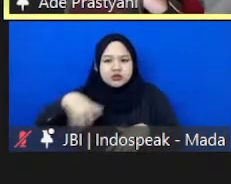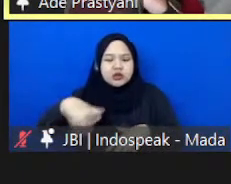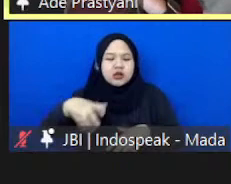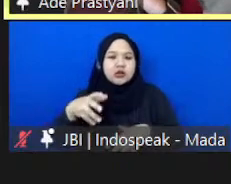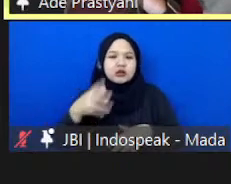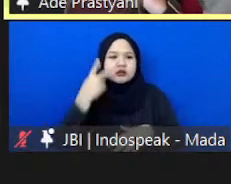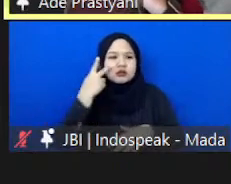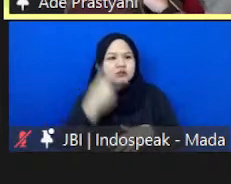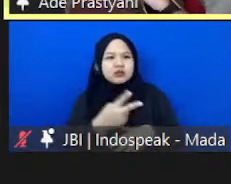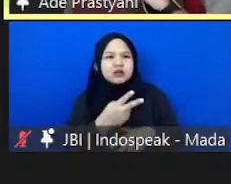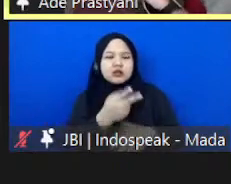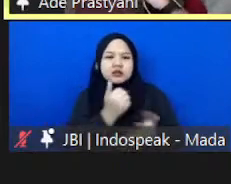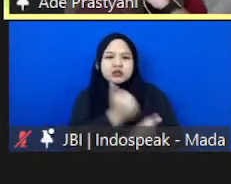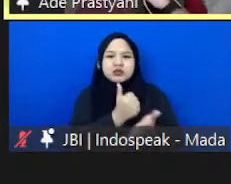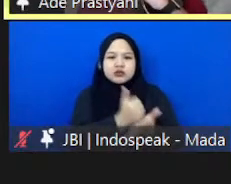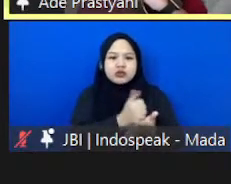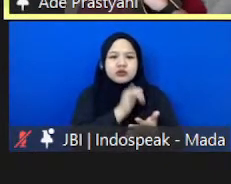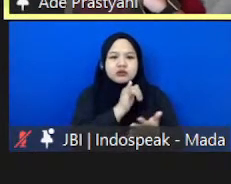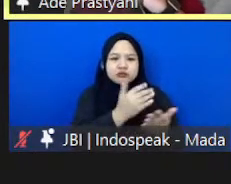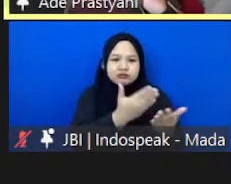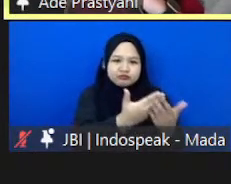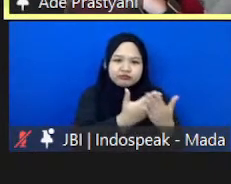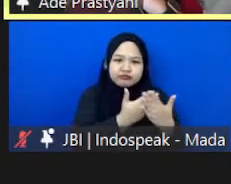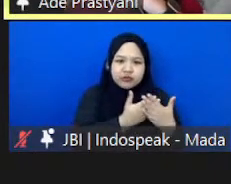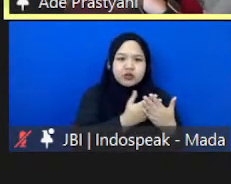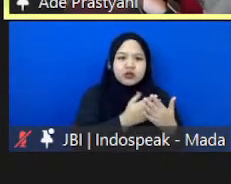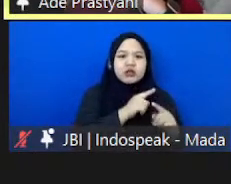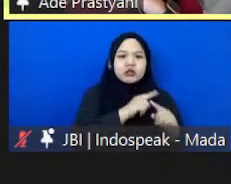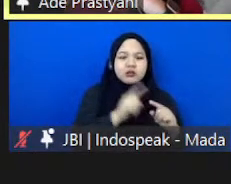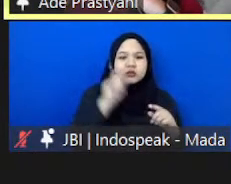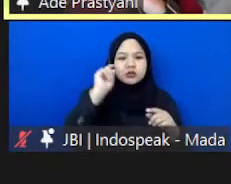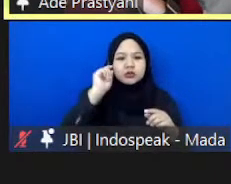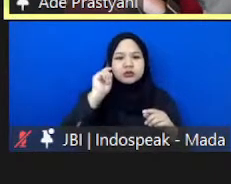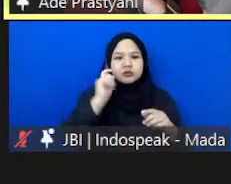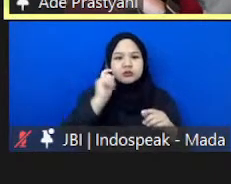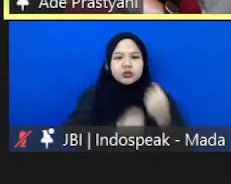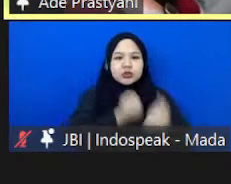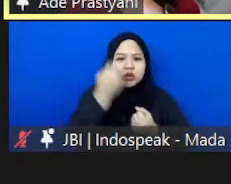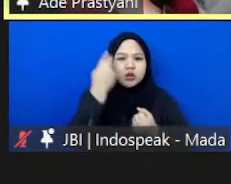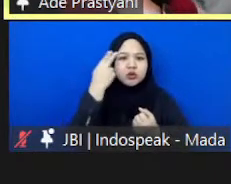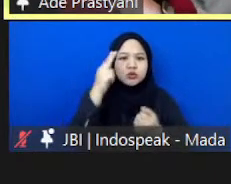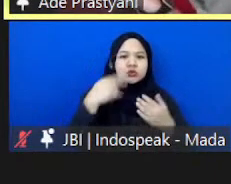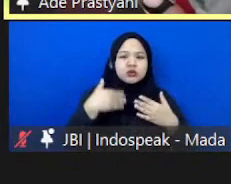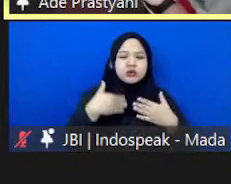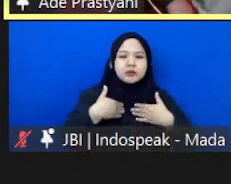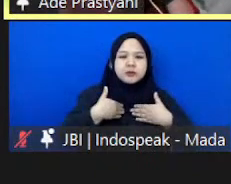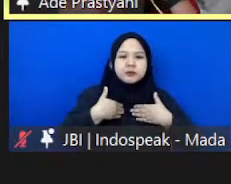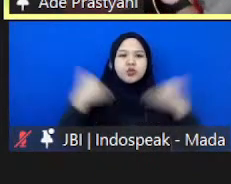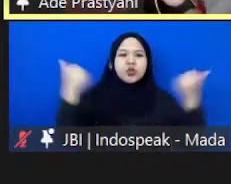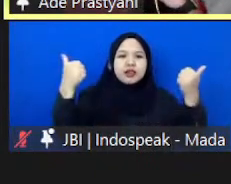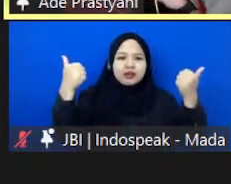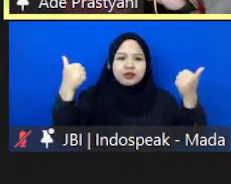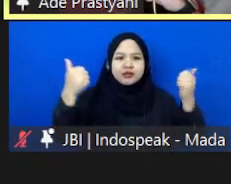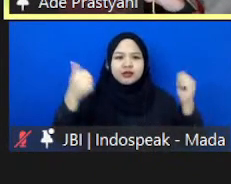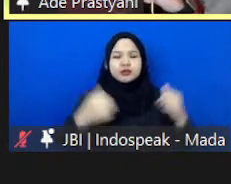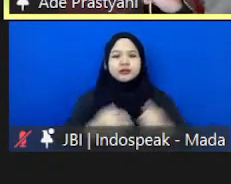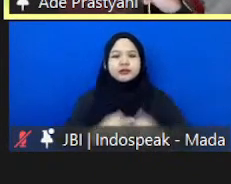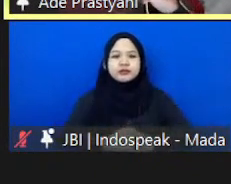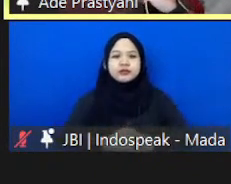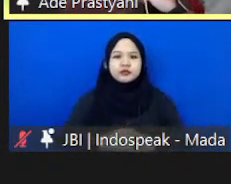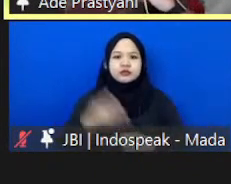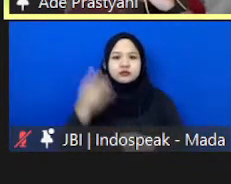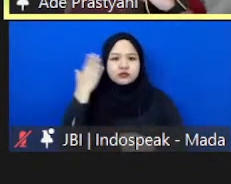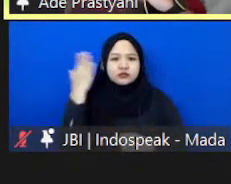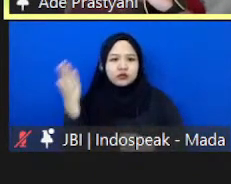their loved ones undergoes recovery. Slide. but when releasing a person